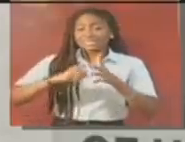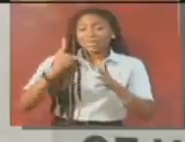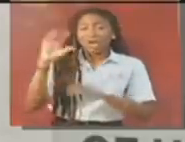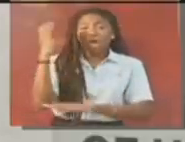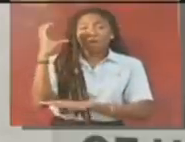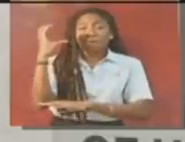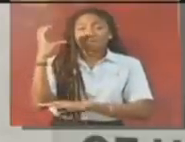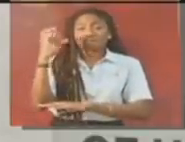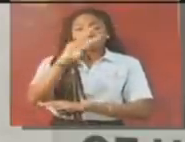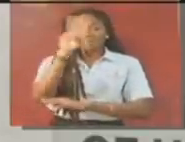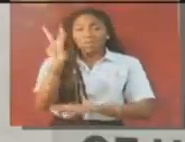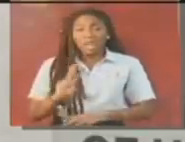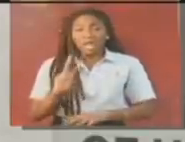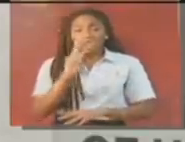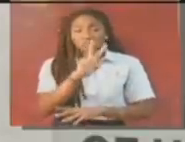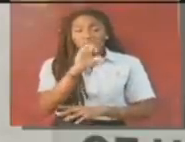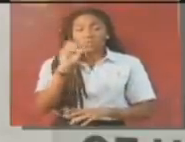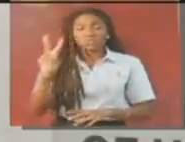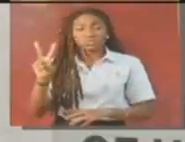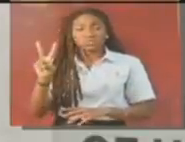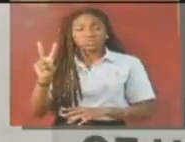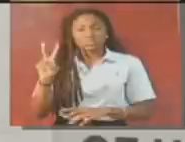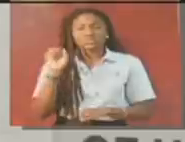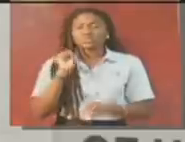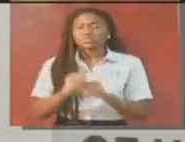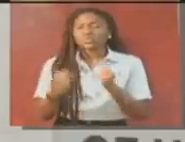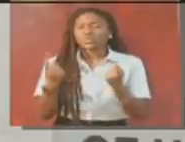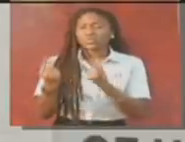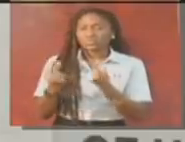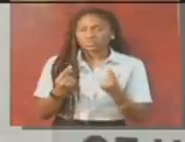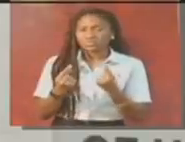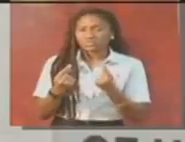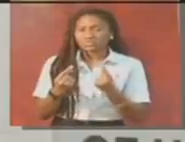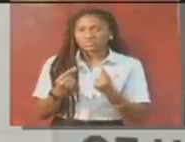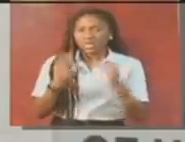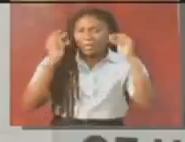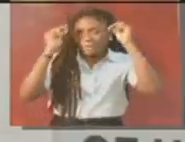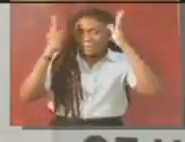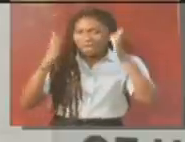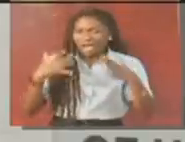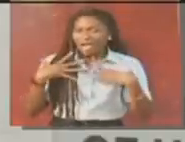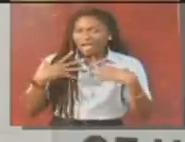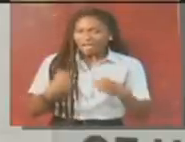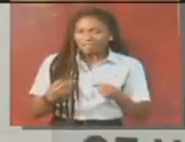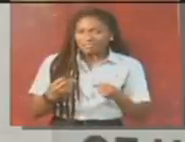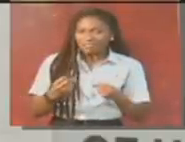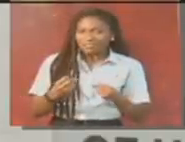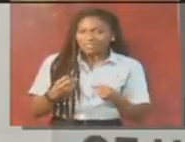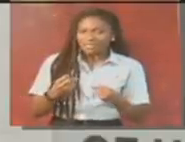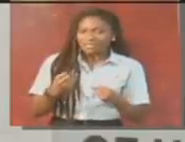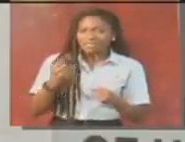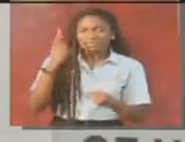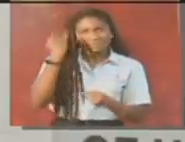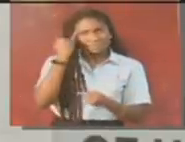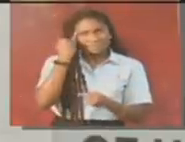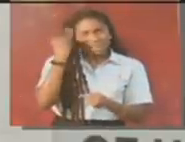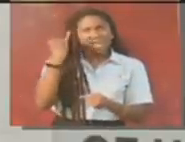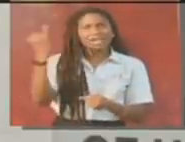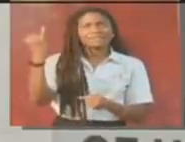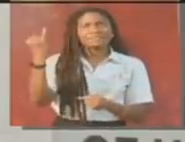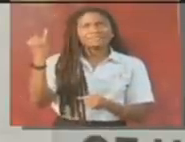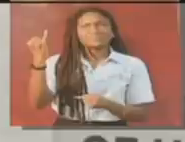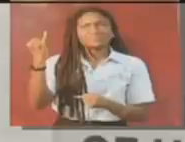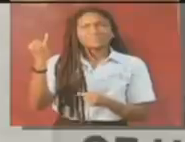such emergencies, the ministers of health of the Andean countries proposed the idea of a coordinated